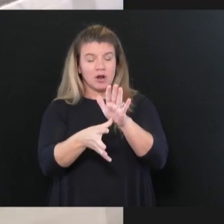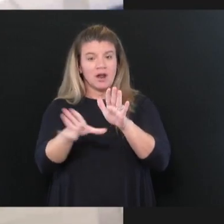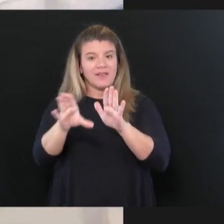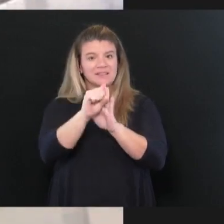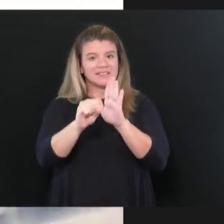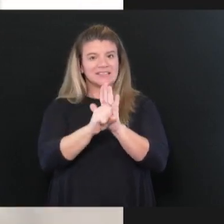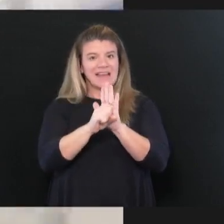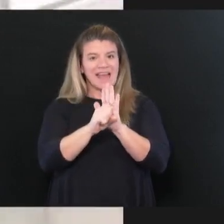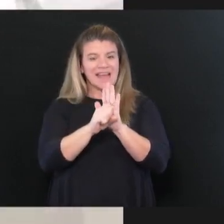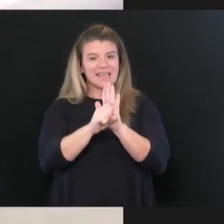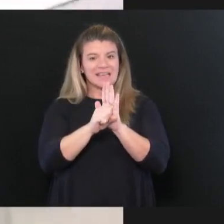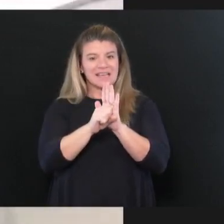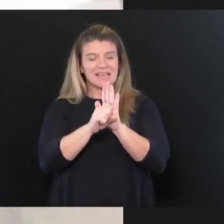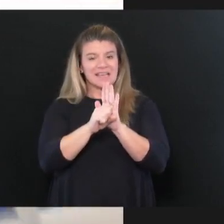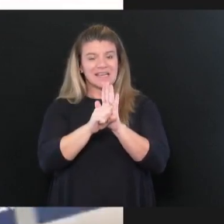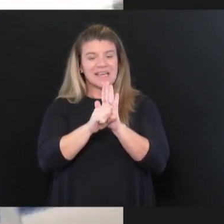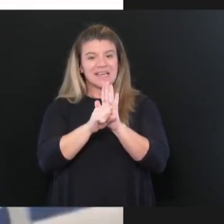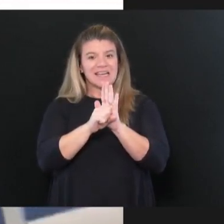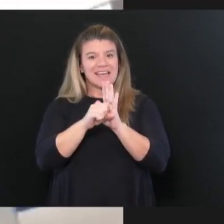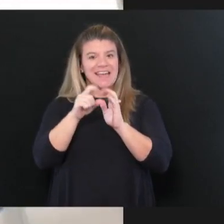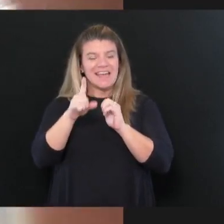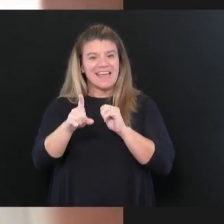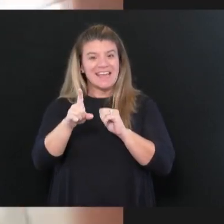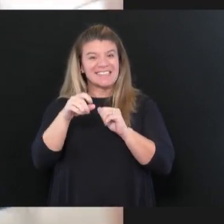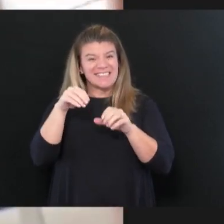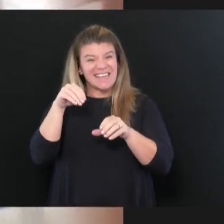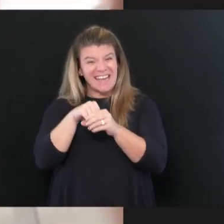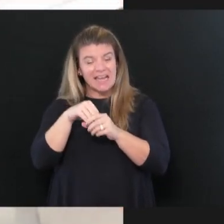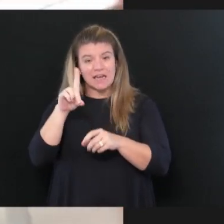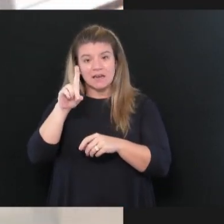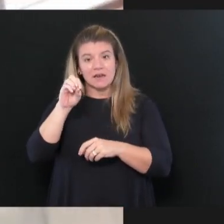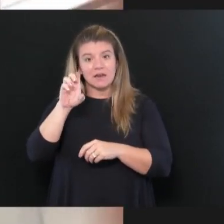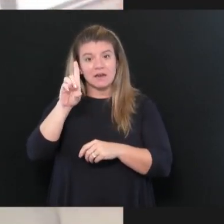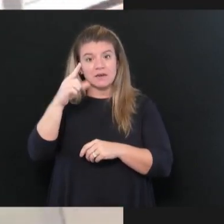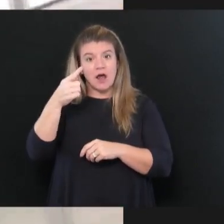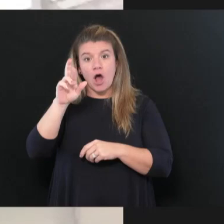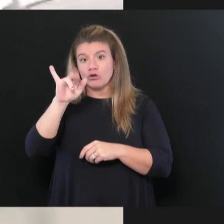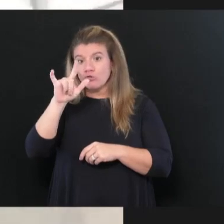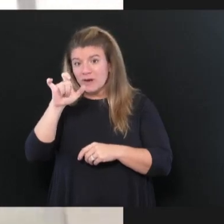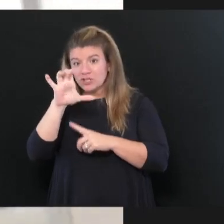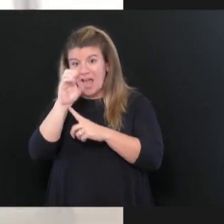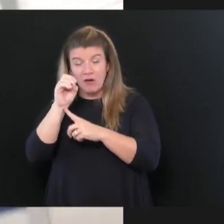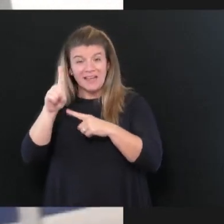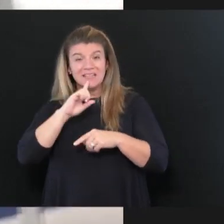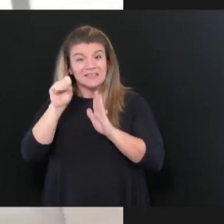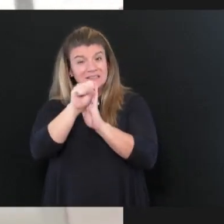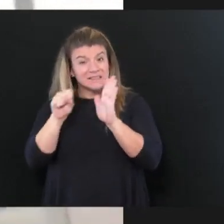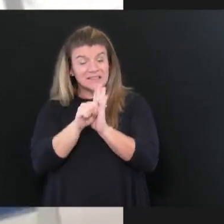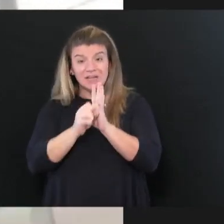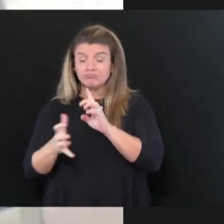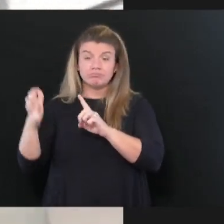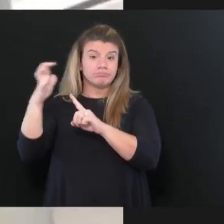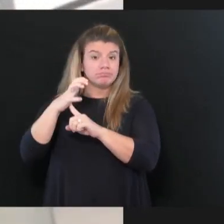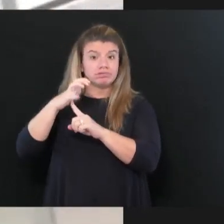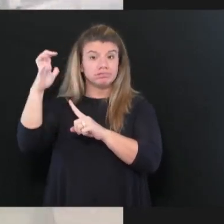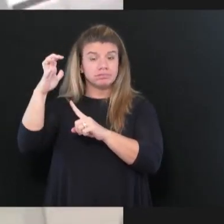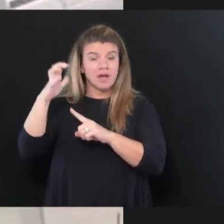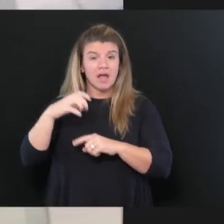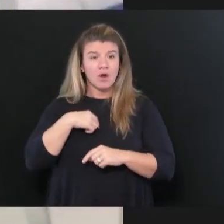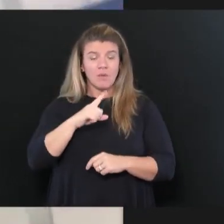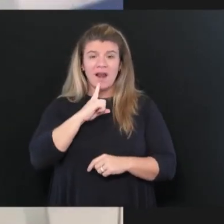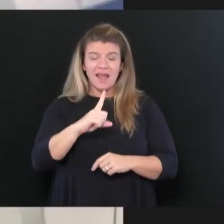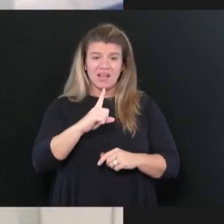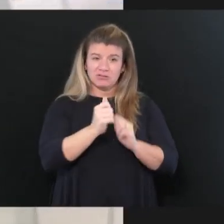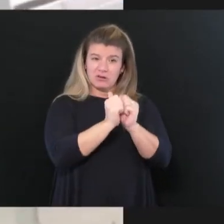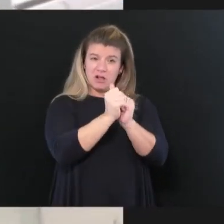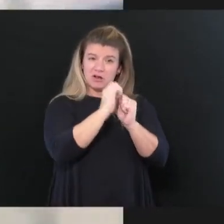2 races because he's from Doddridge County. I know there was an exception made for golf. It seems like cross country is a pretty socially distanced